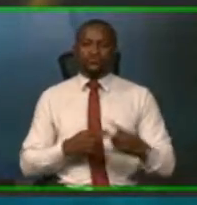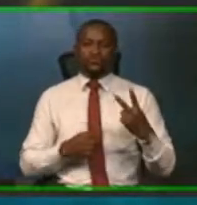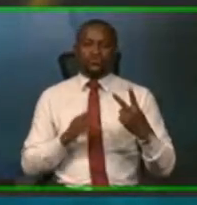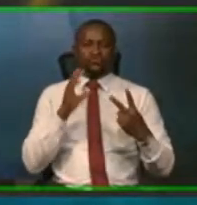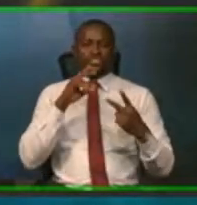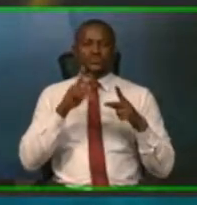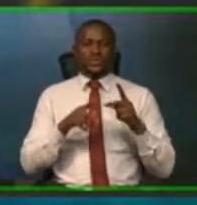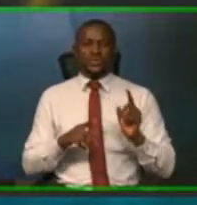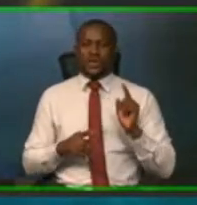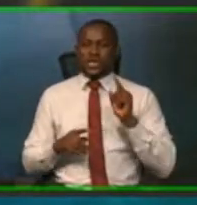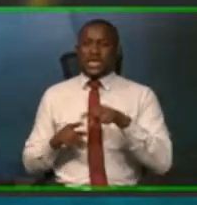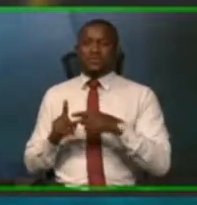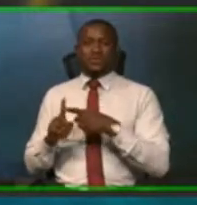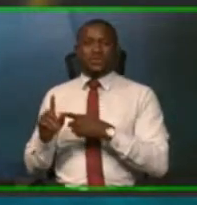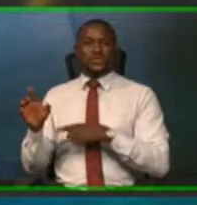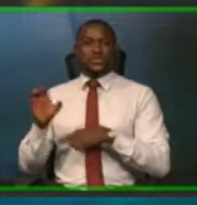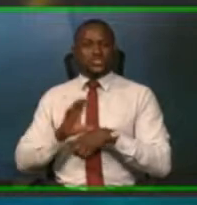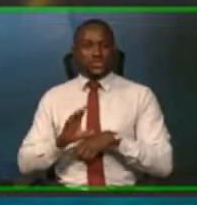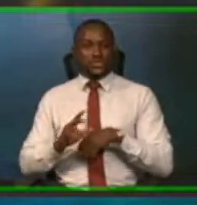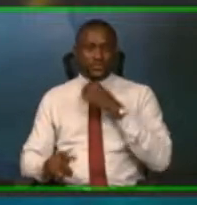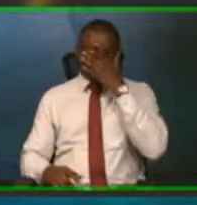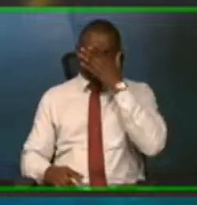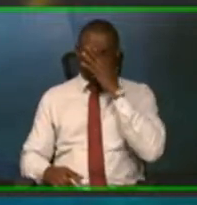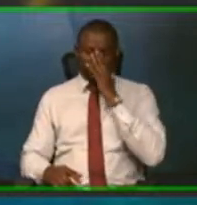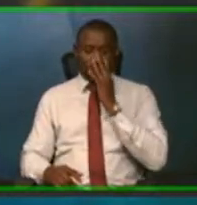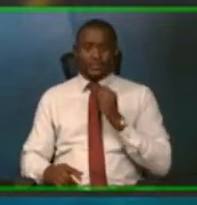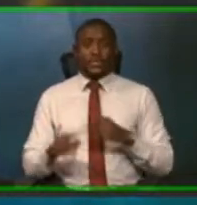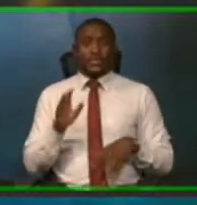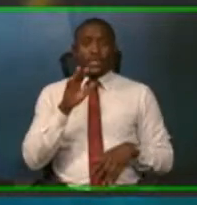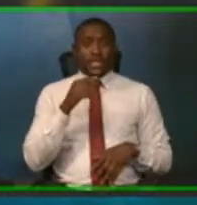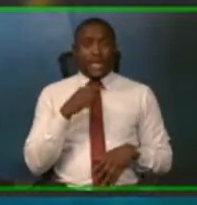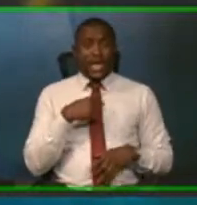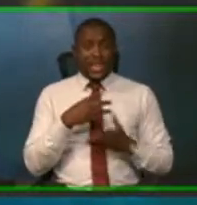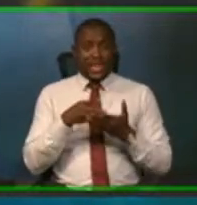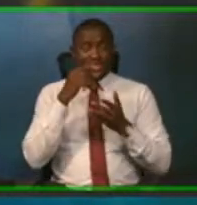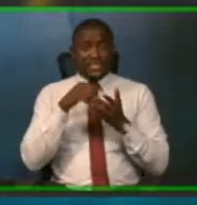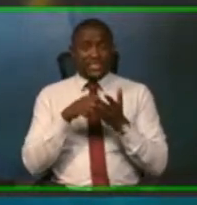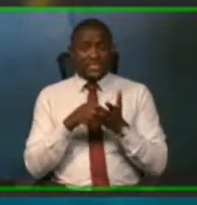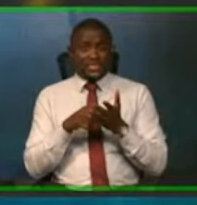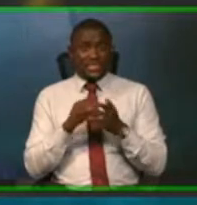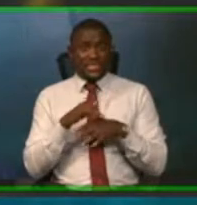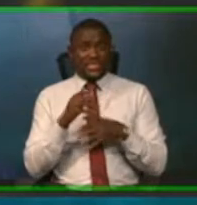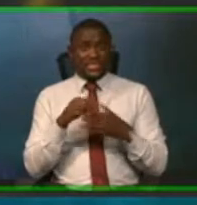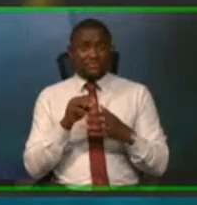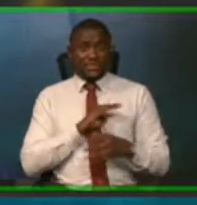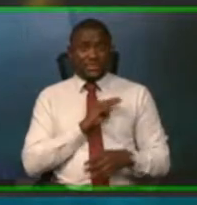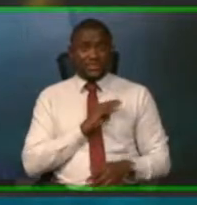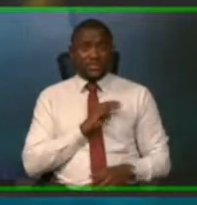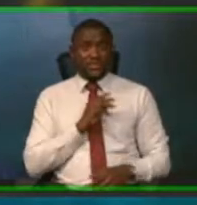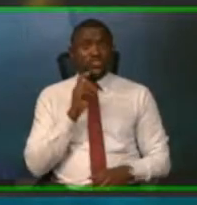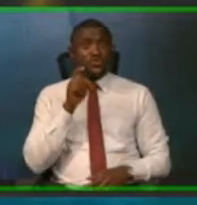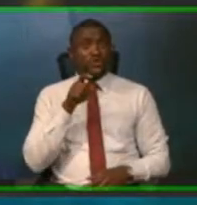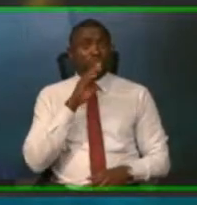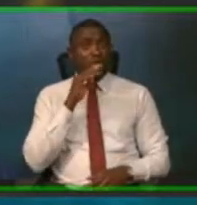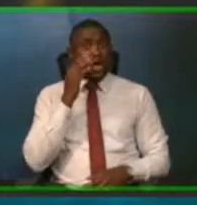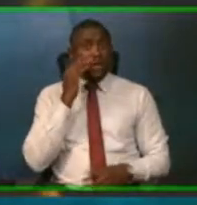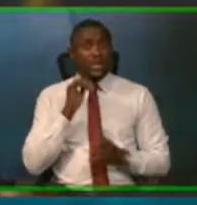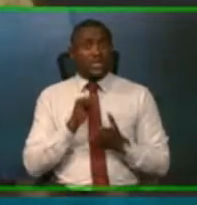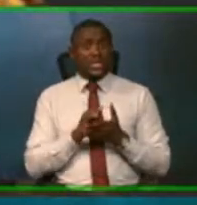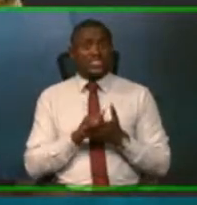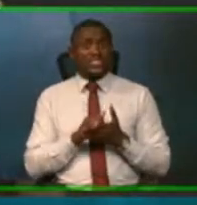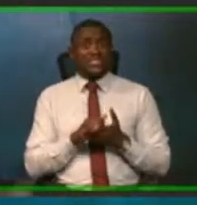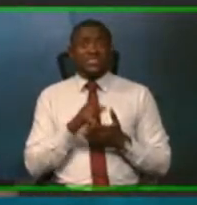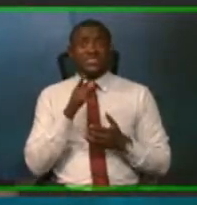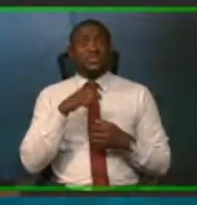conference. I'm telling you, I learned this early ministry. You must be aware that you are not impressing everybody. While